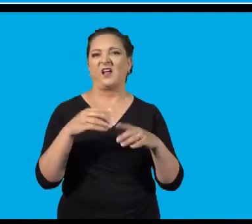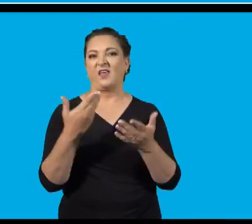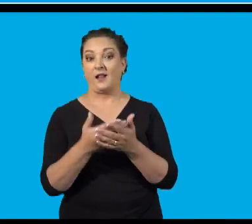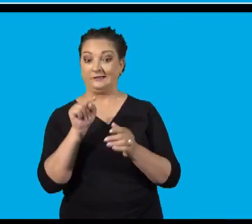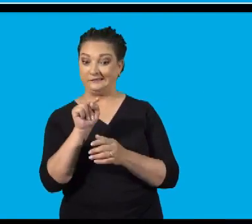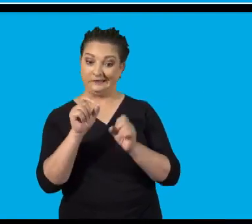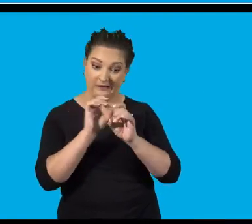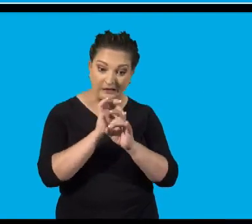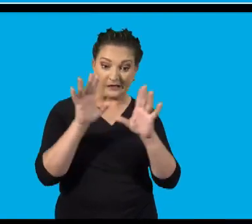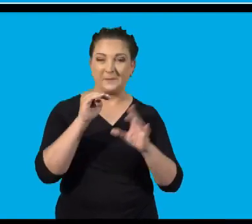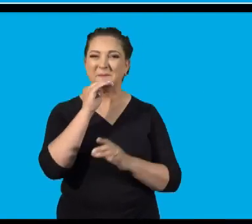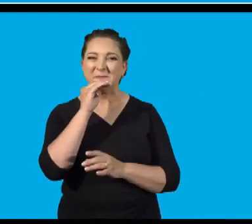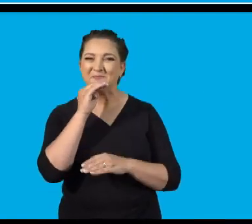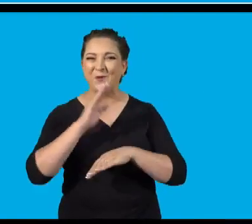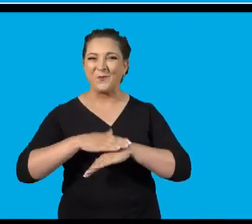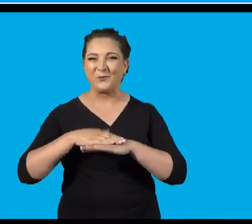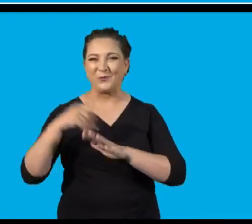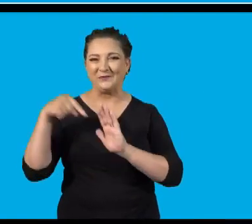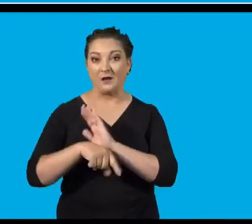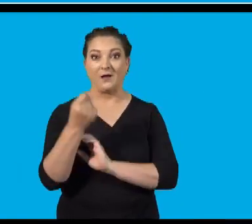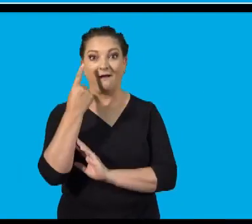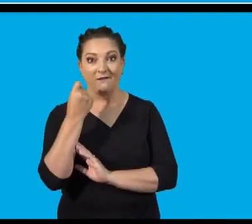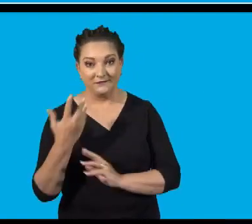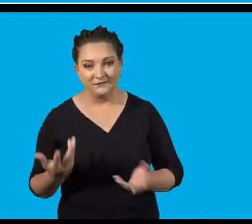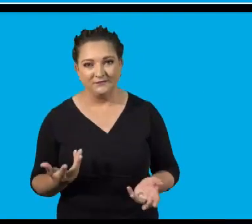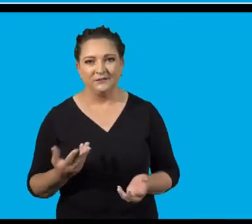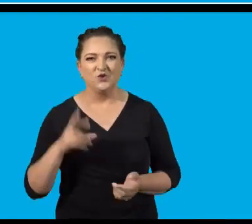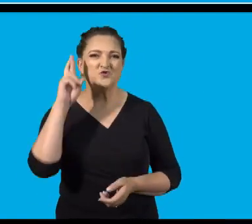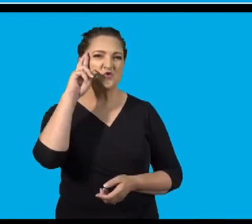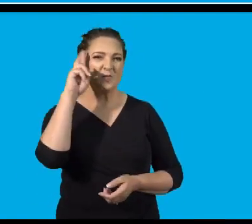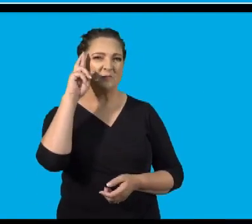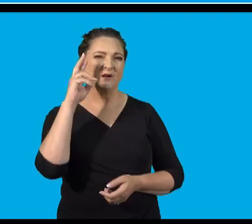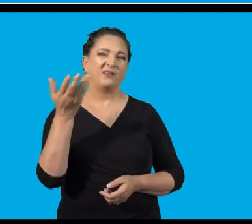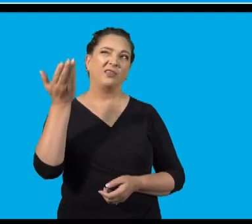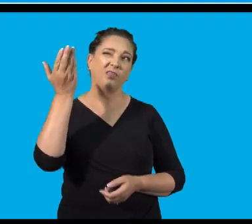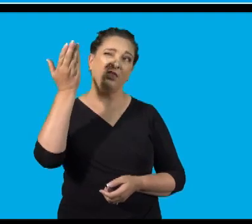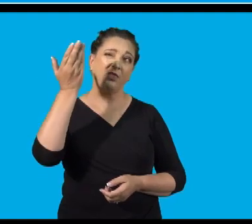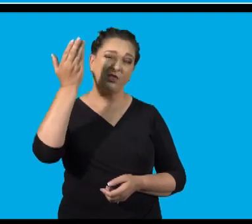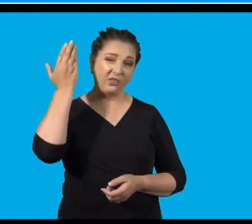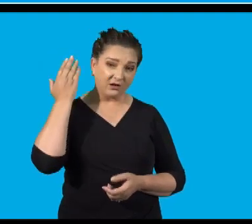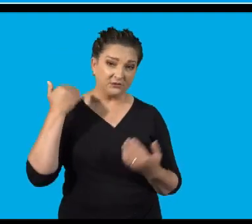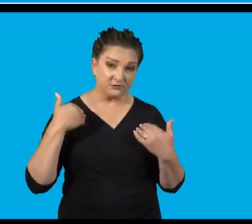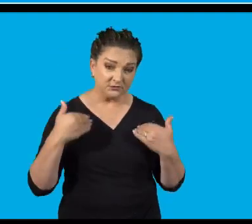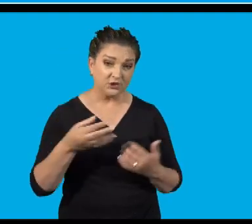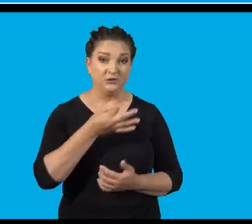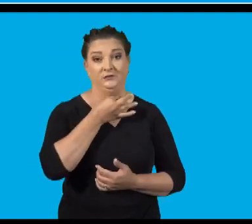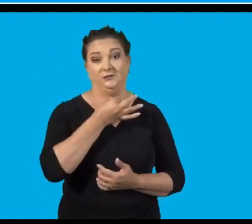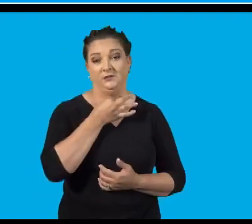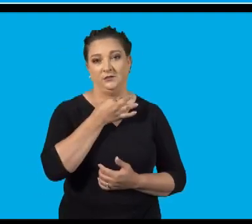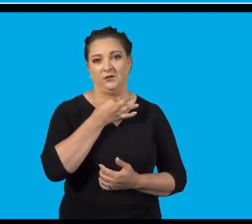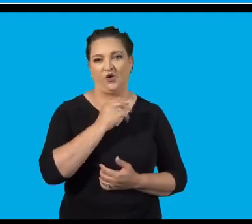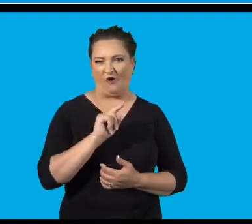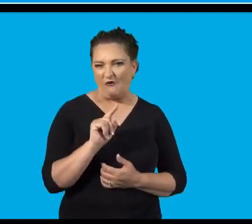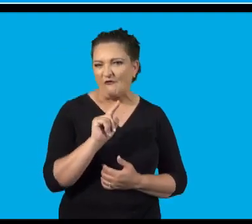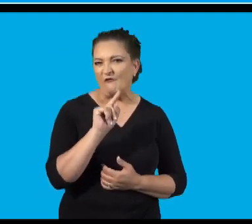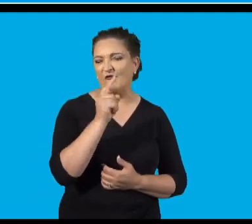their elements to clarify meaning. So you remember when you were much younger and you started your English, this